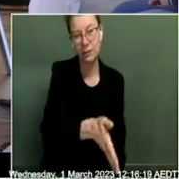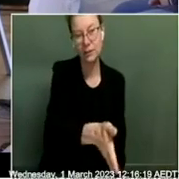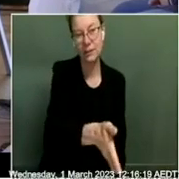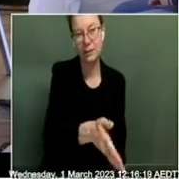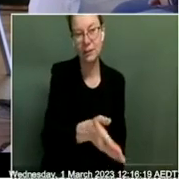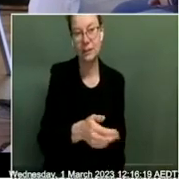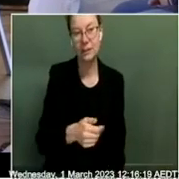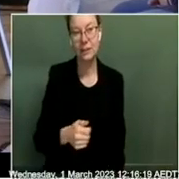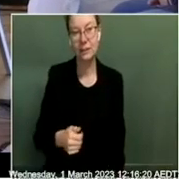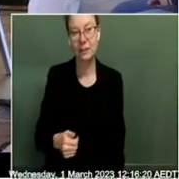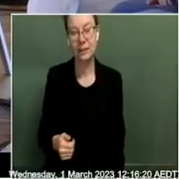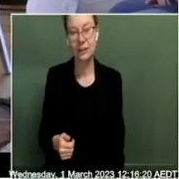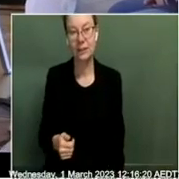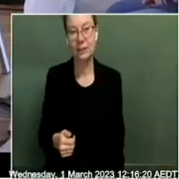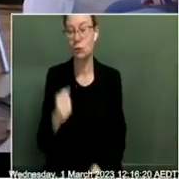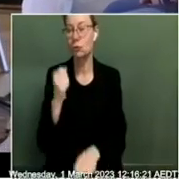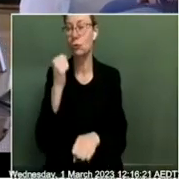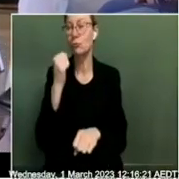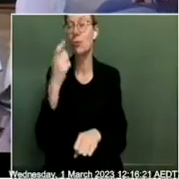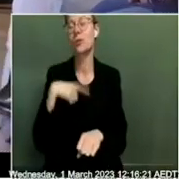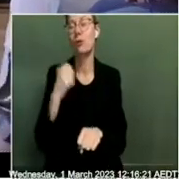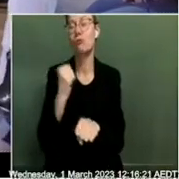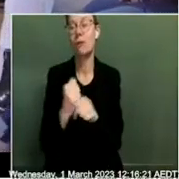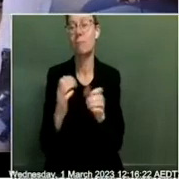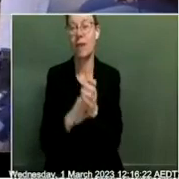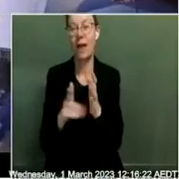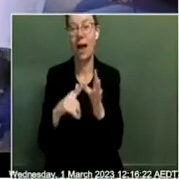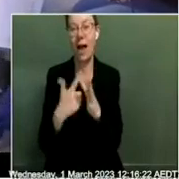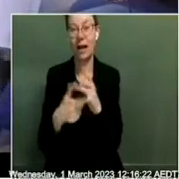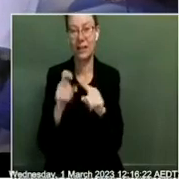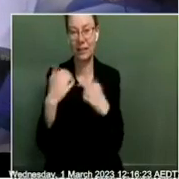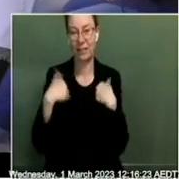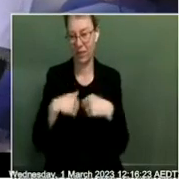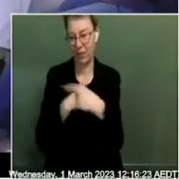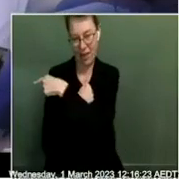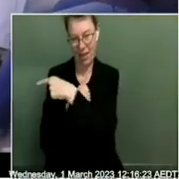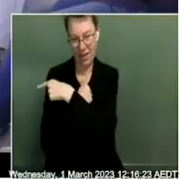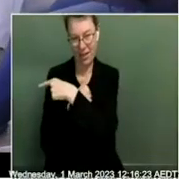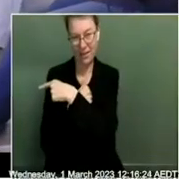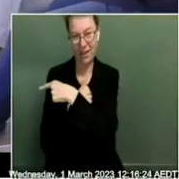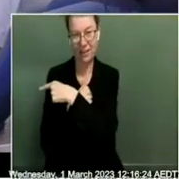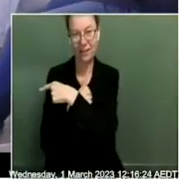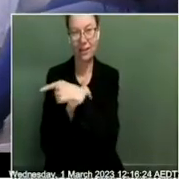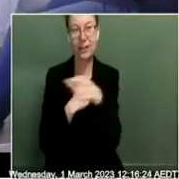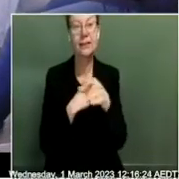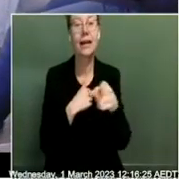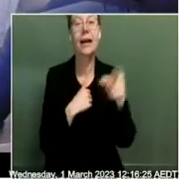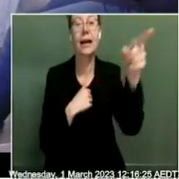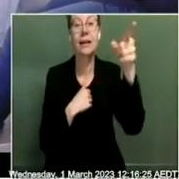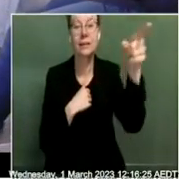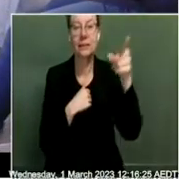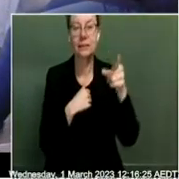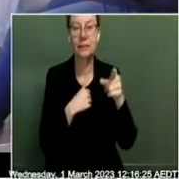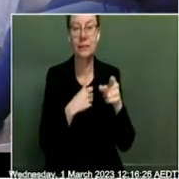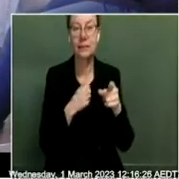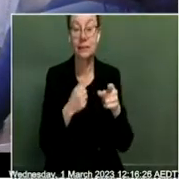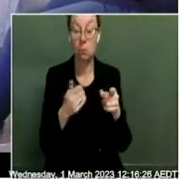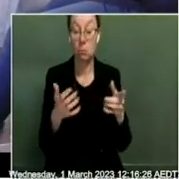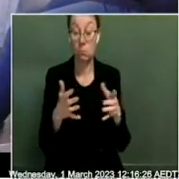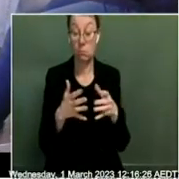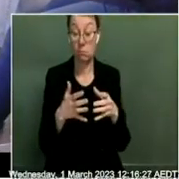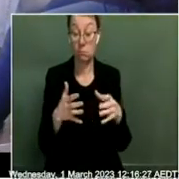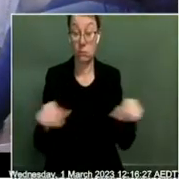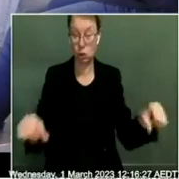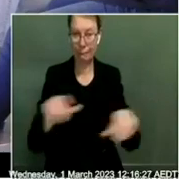there. But you went later on this side. There was parts of this mission you can go. Mm-hmm. Only family used to be able to hear